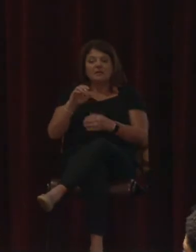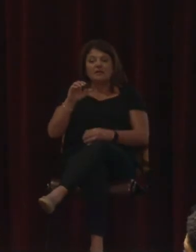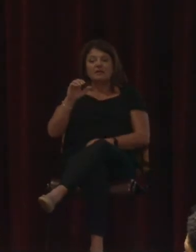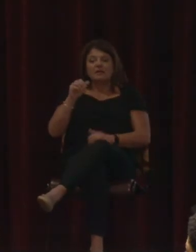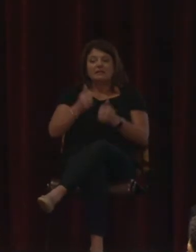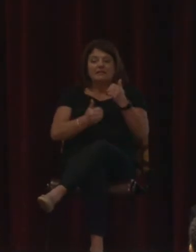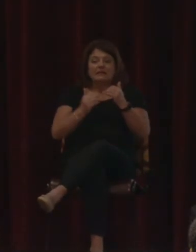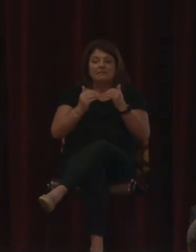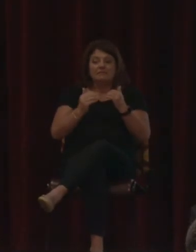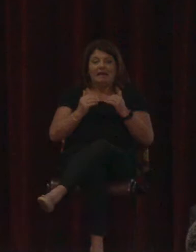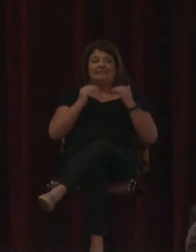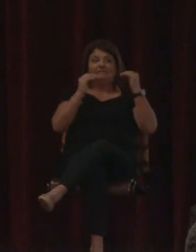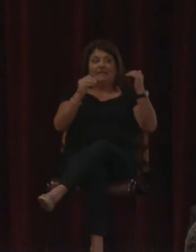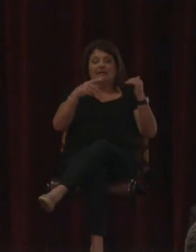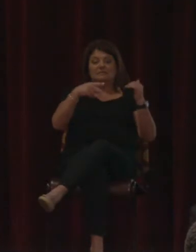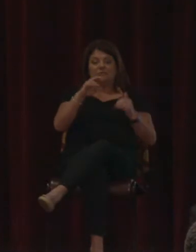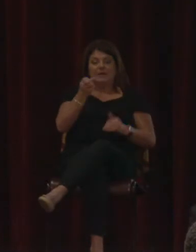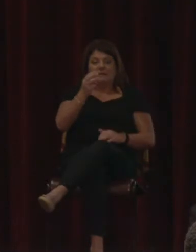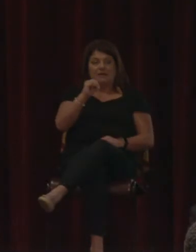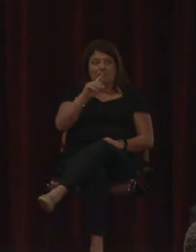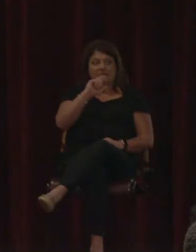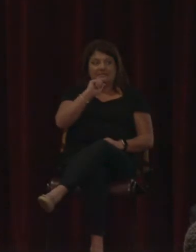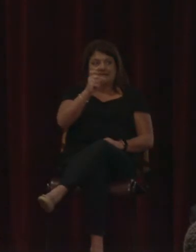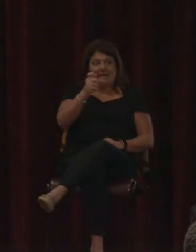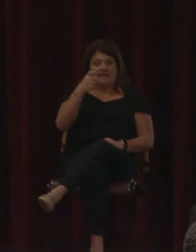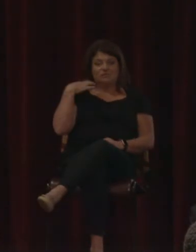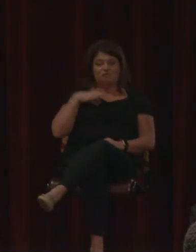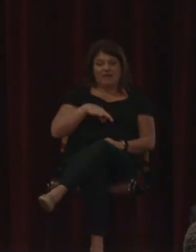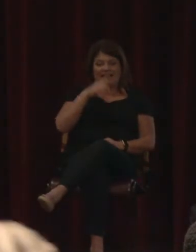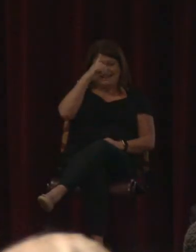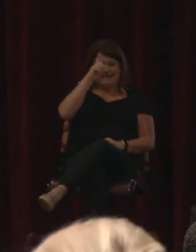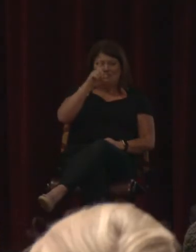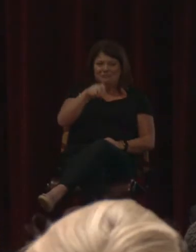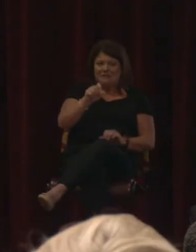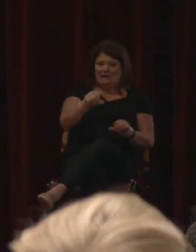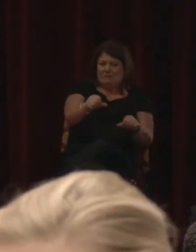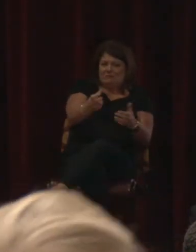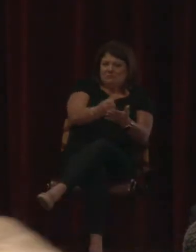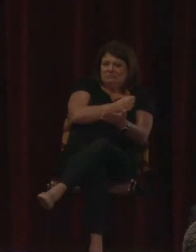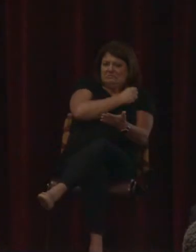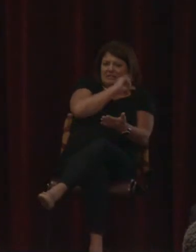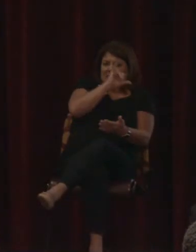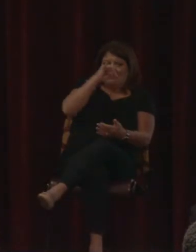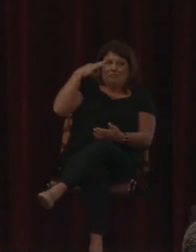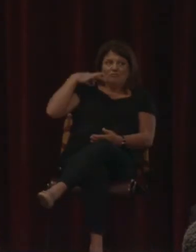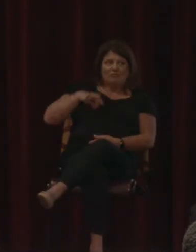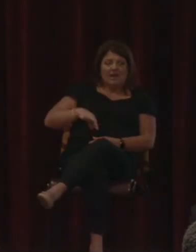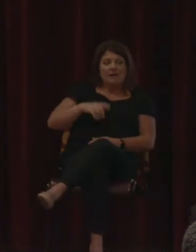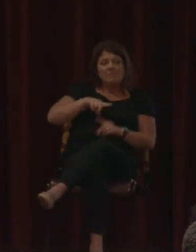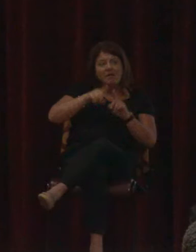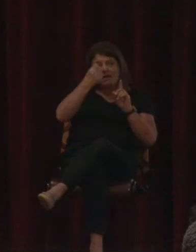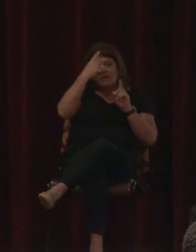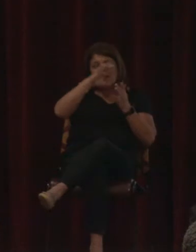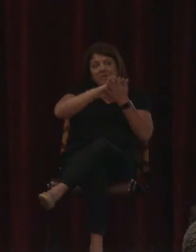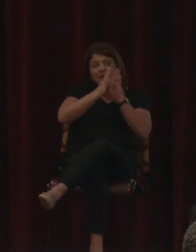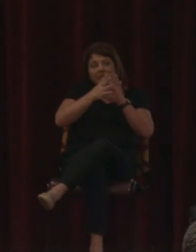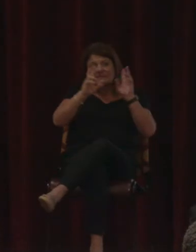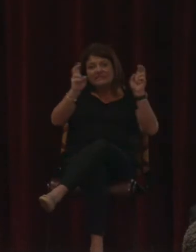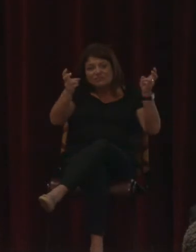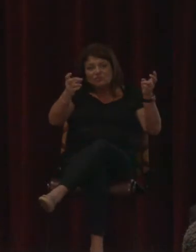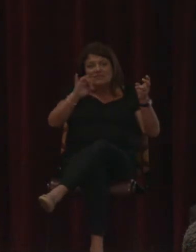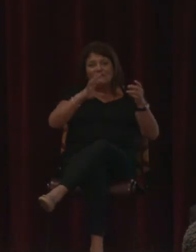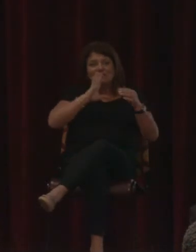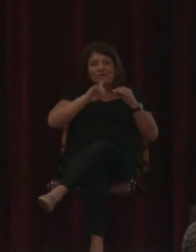premium tax credit, I believe they should be able to receive that credit, but it becomes an issue when you talk about